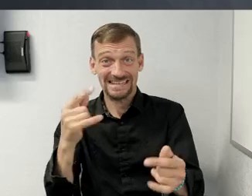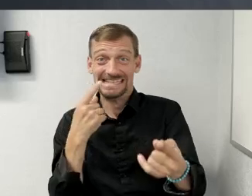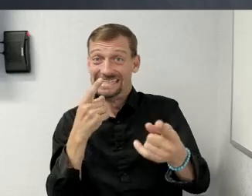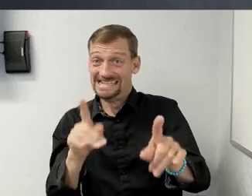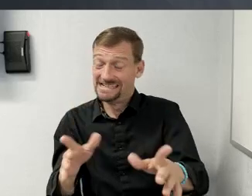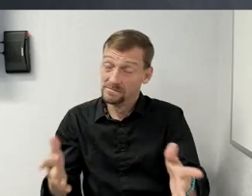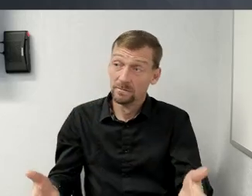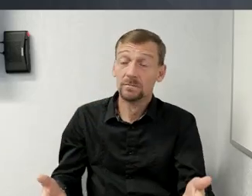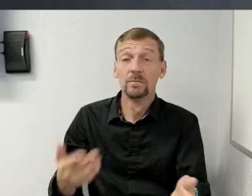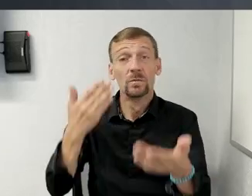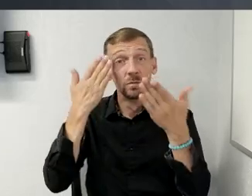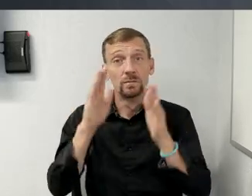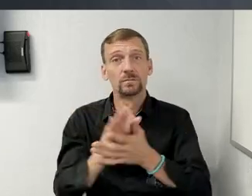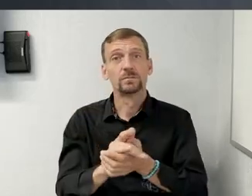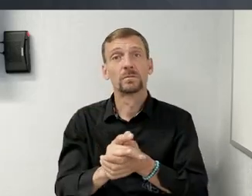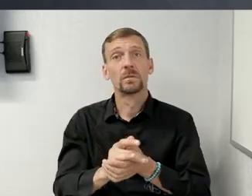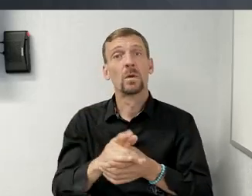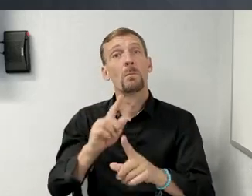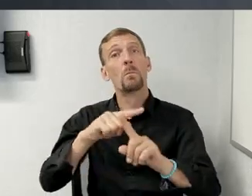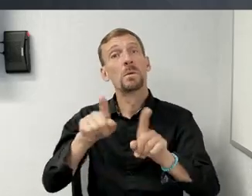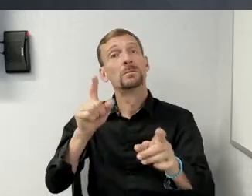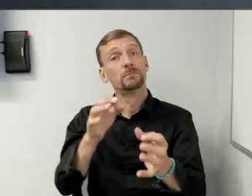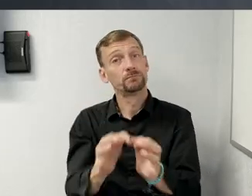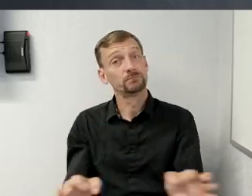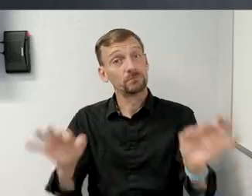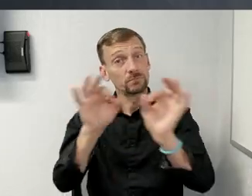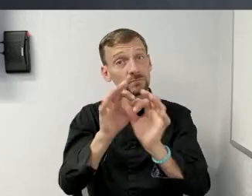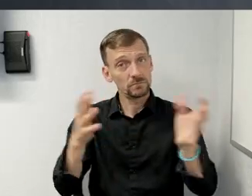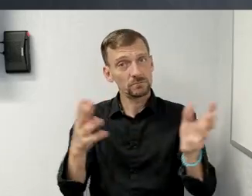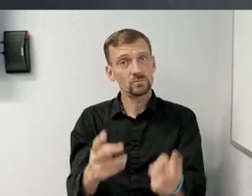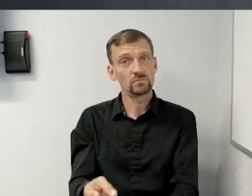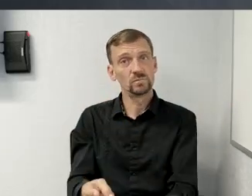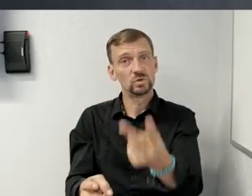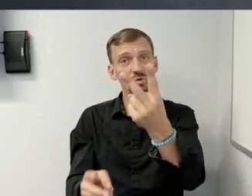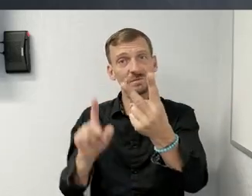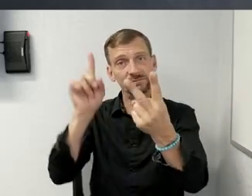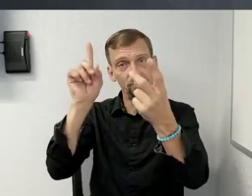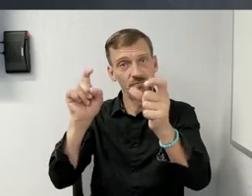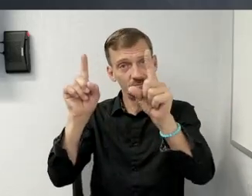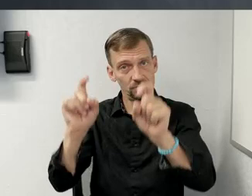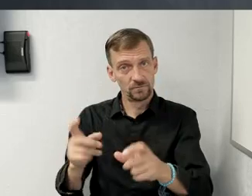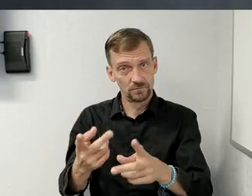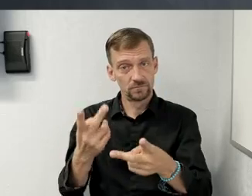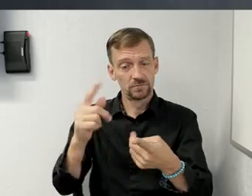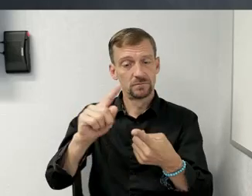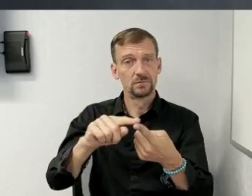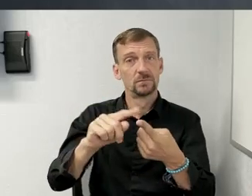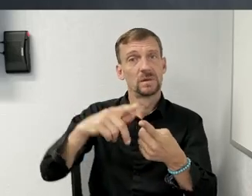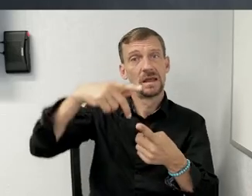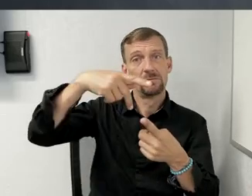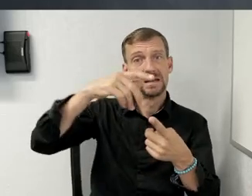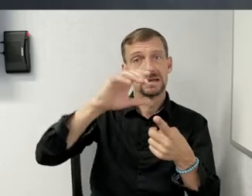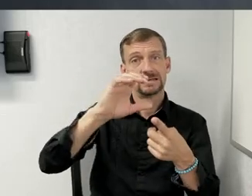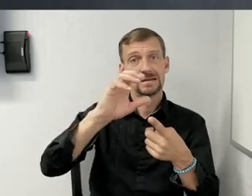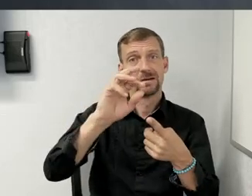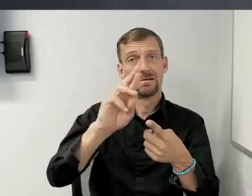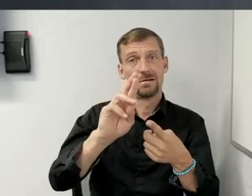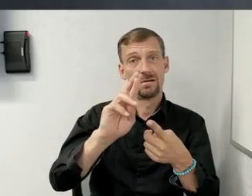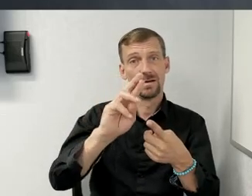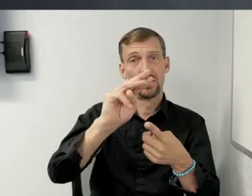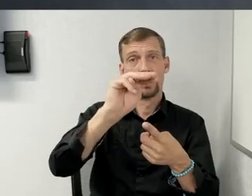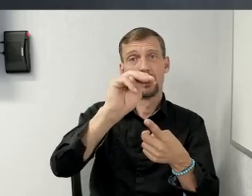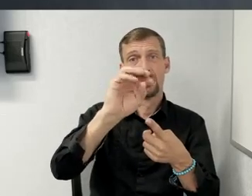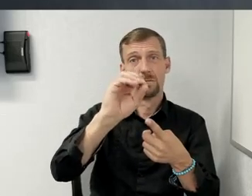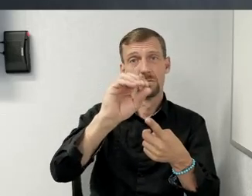So it's important to distinguish. There are two types of tests. There is what they call the PCR